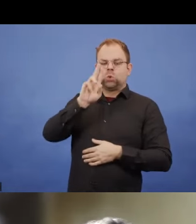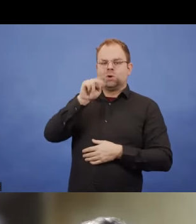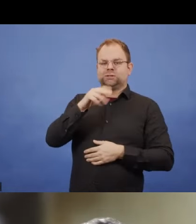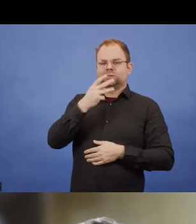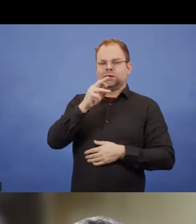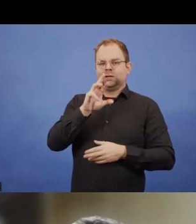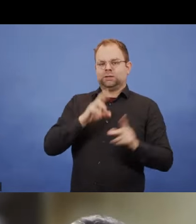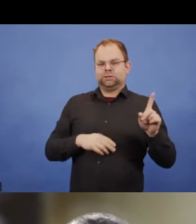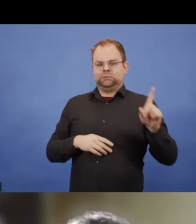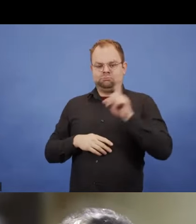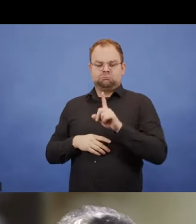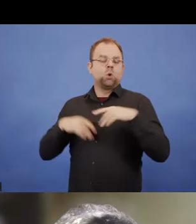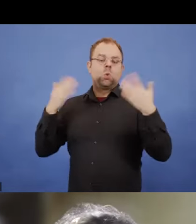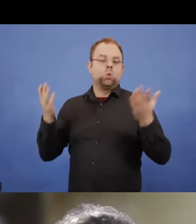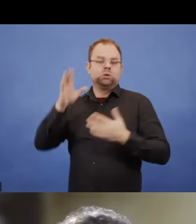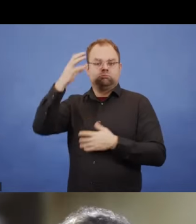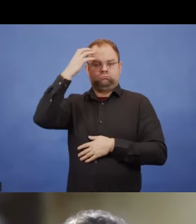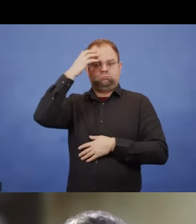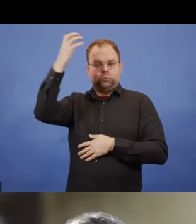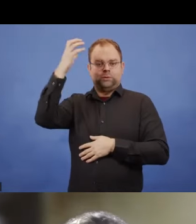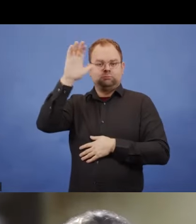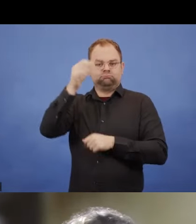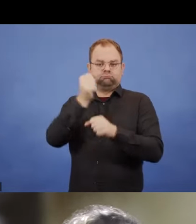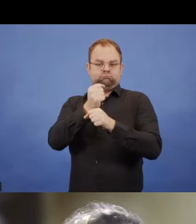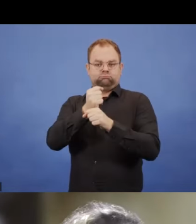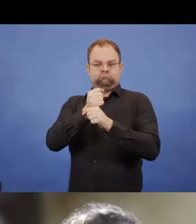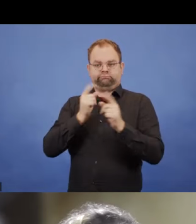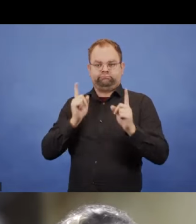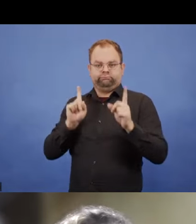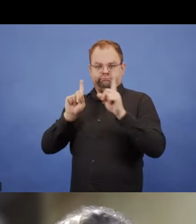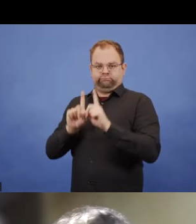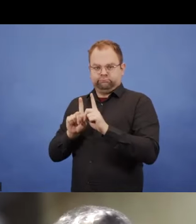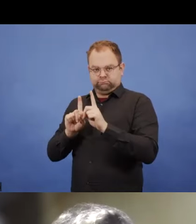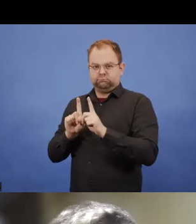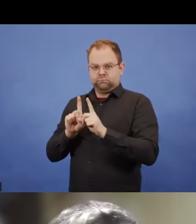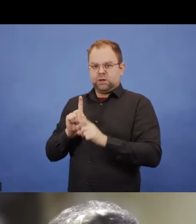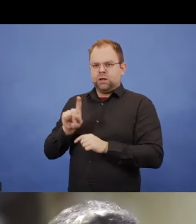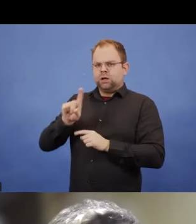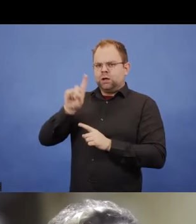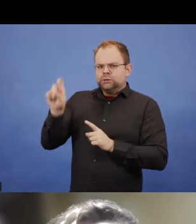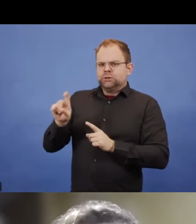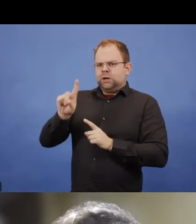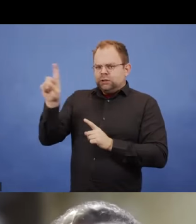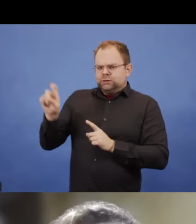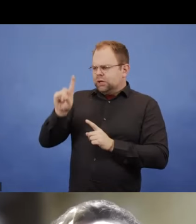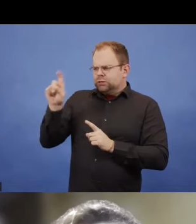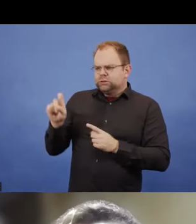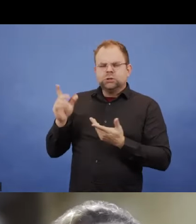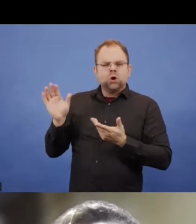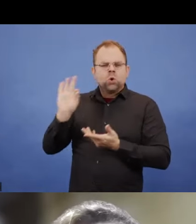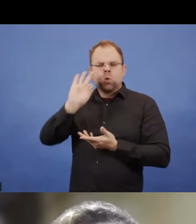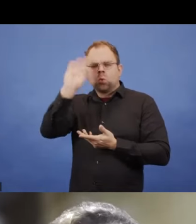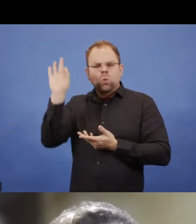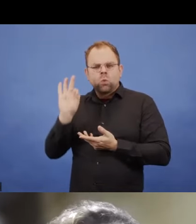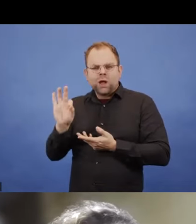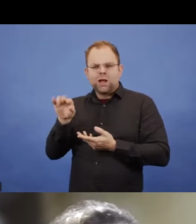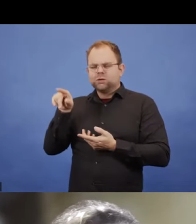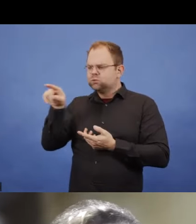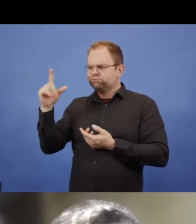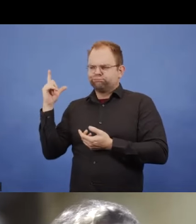understand the reasons why they left their country, why they fear returning back, different circumstances. These interviews can be quite